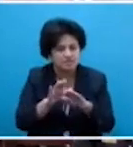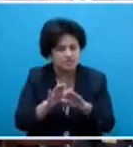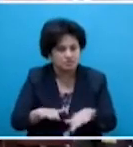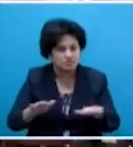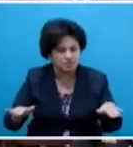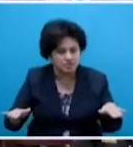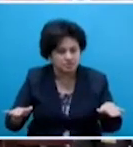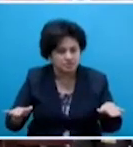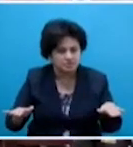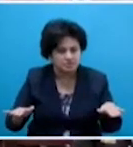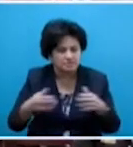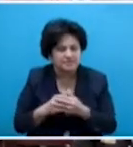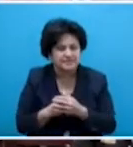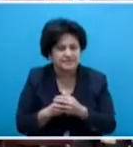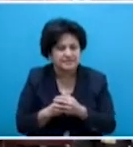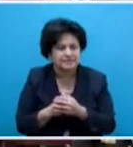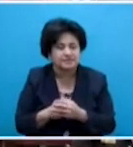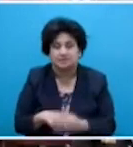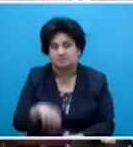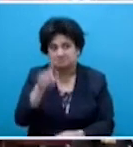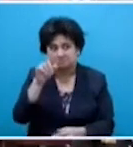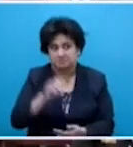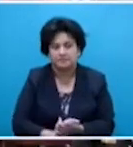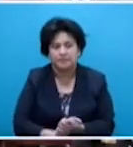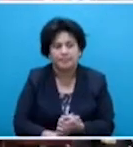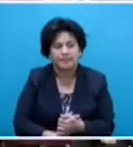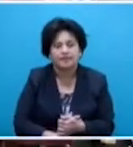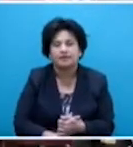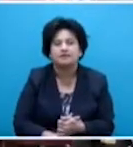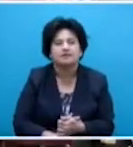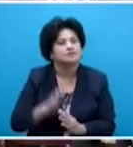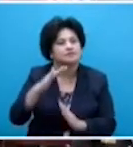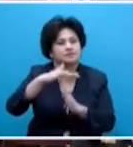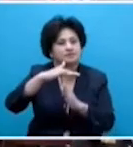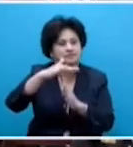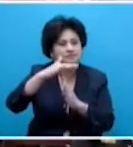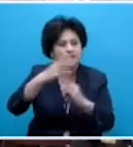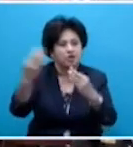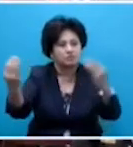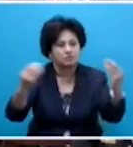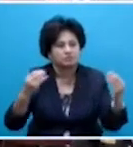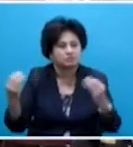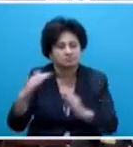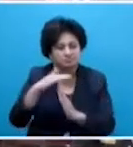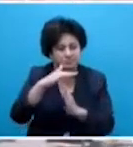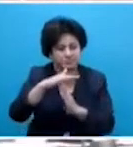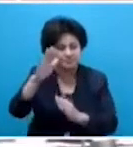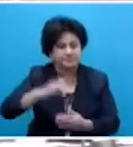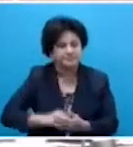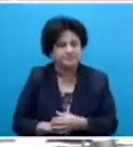Mr. Speaker, sir, Mr. Speaker. I support Point of order, Mr. Speaker. Point of order.